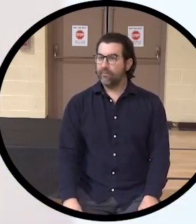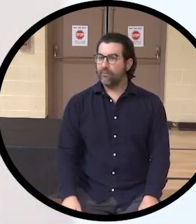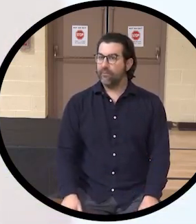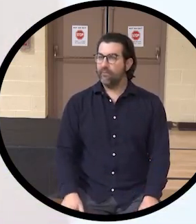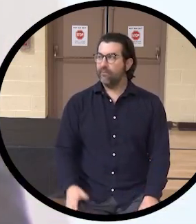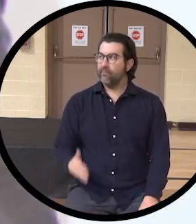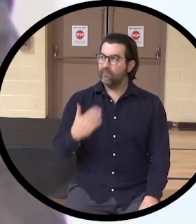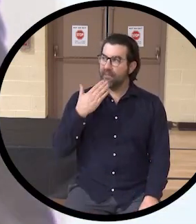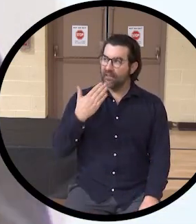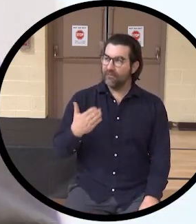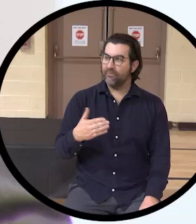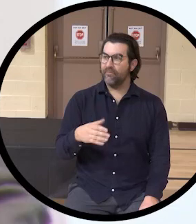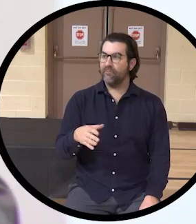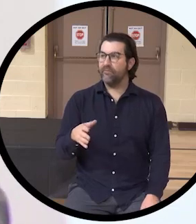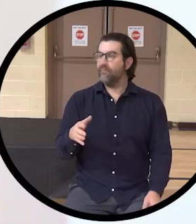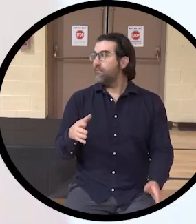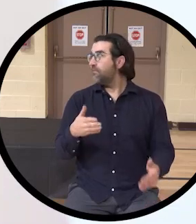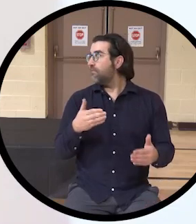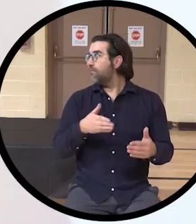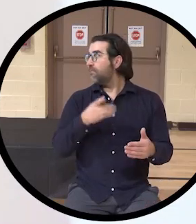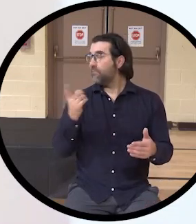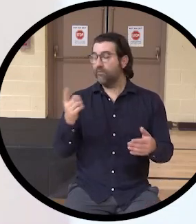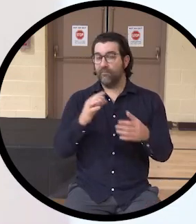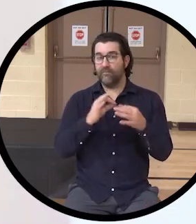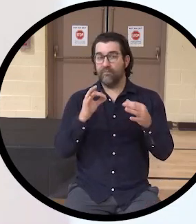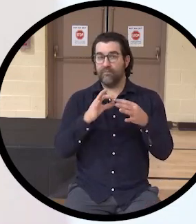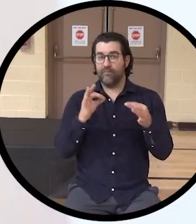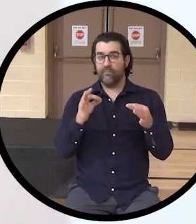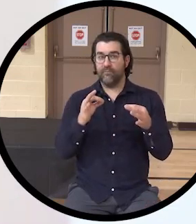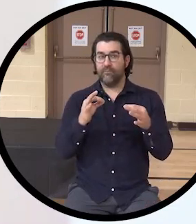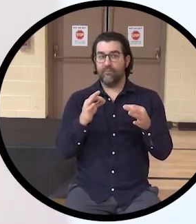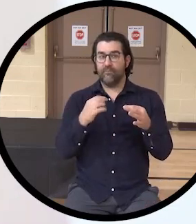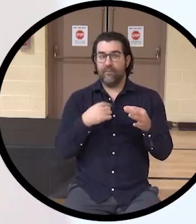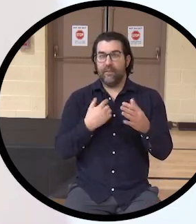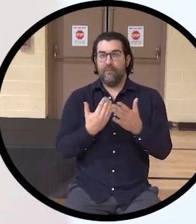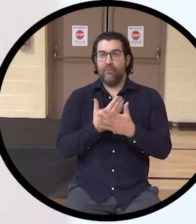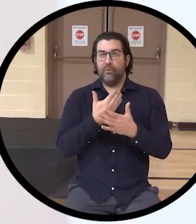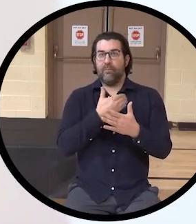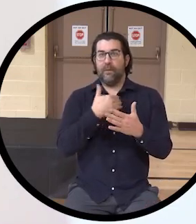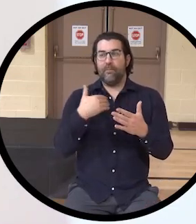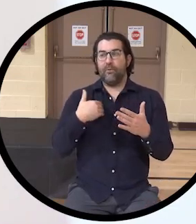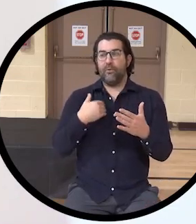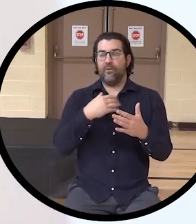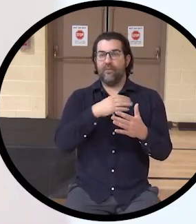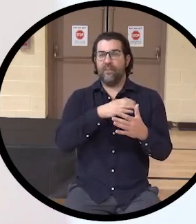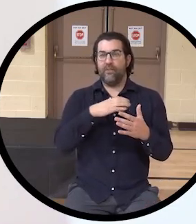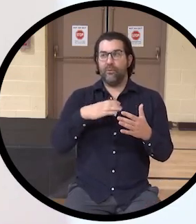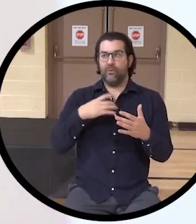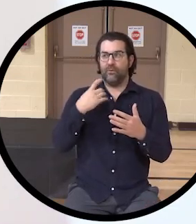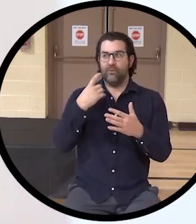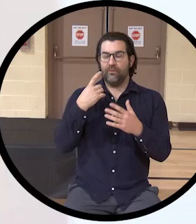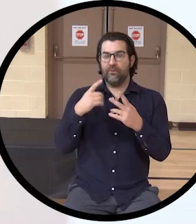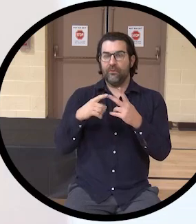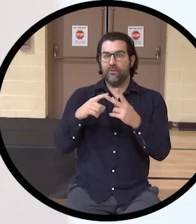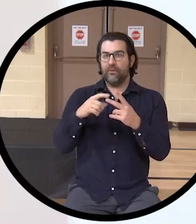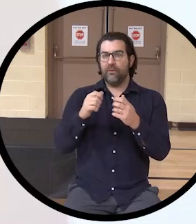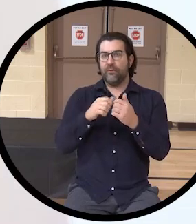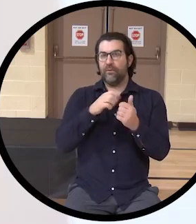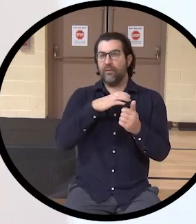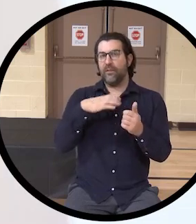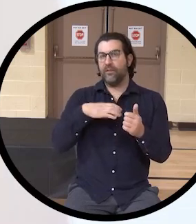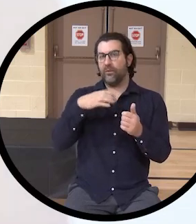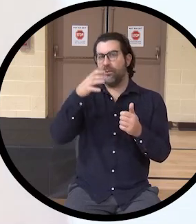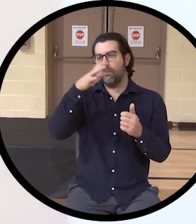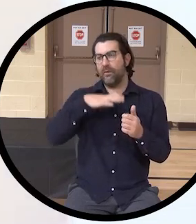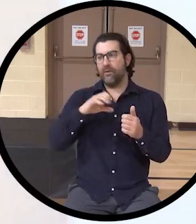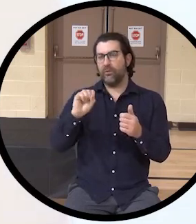Thank you, Councilwoman. As the Councilwoman said, I'm one of the newest members of Council, as well as with Councilman Bob Charlin.